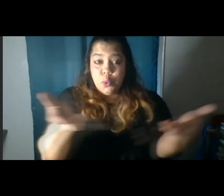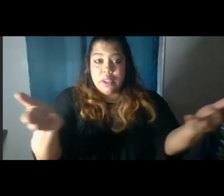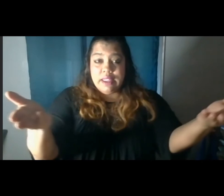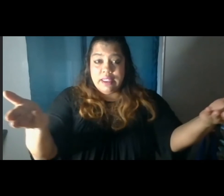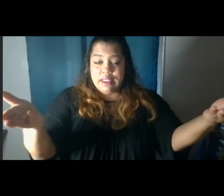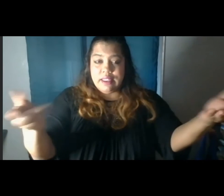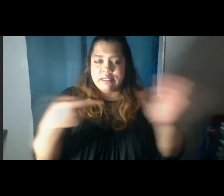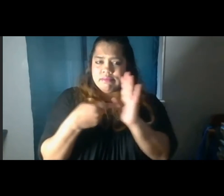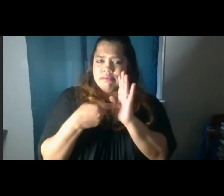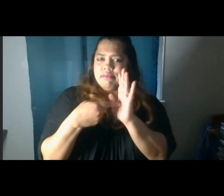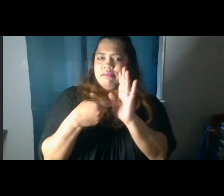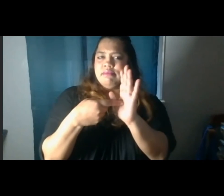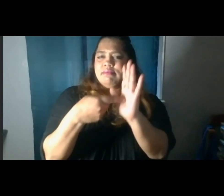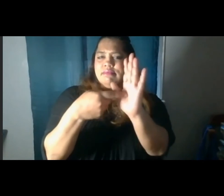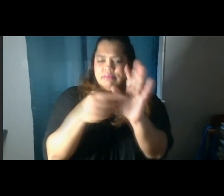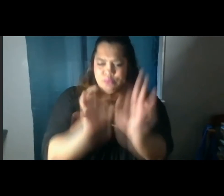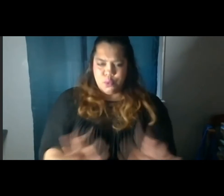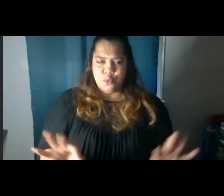We are enough.